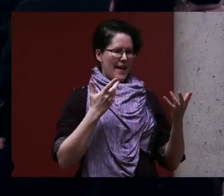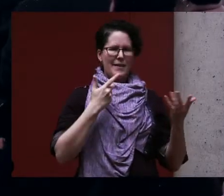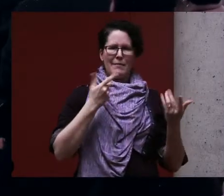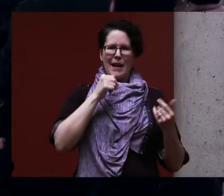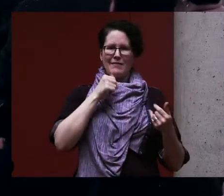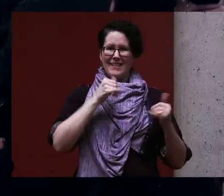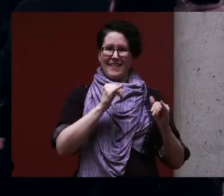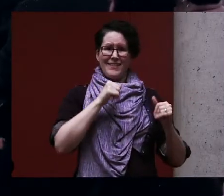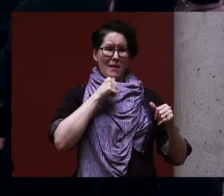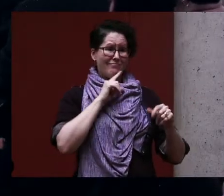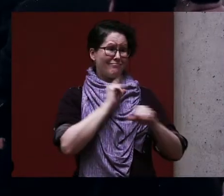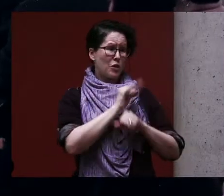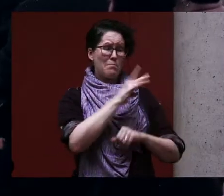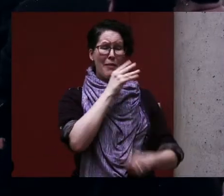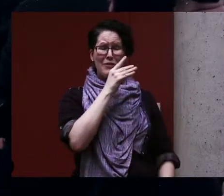mother.